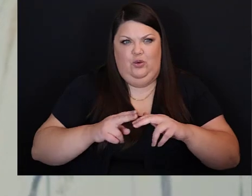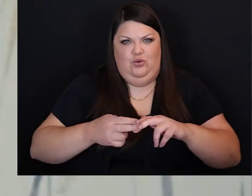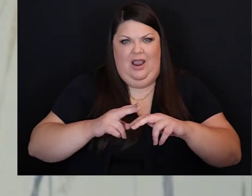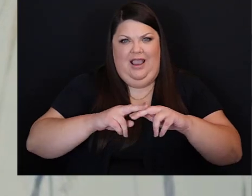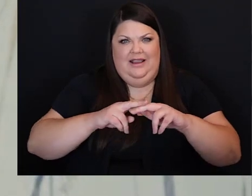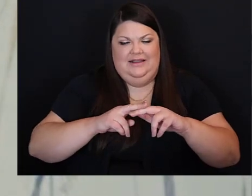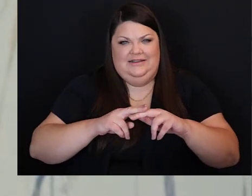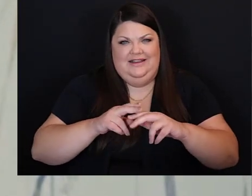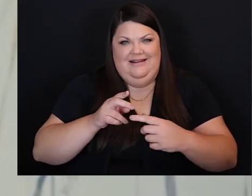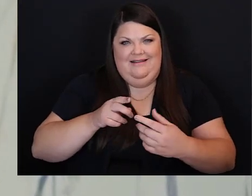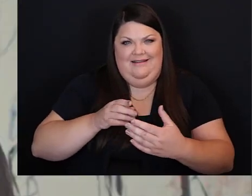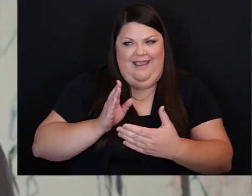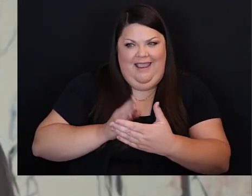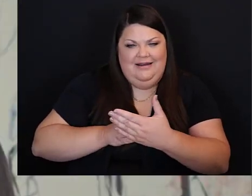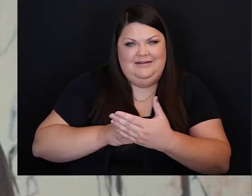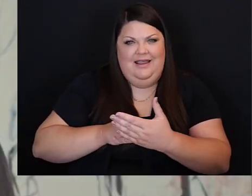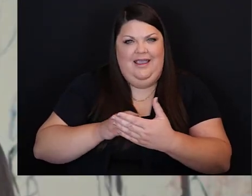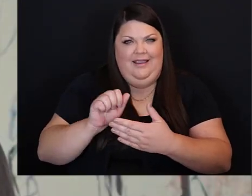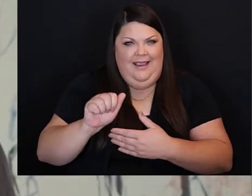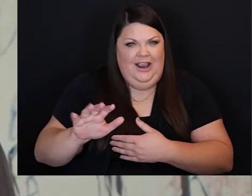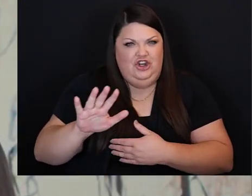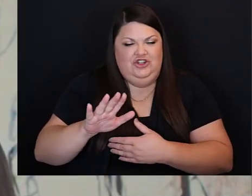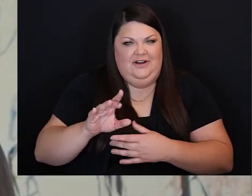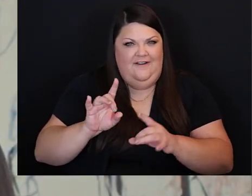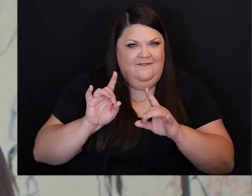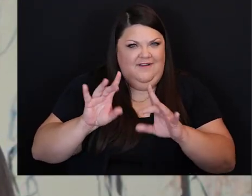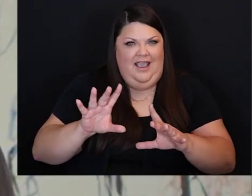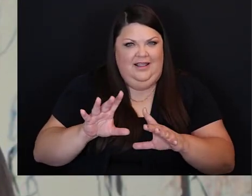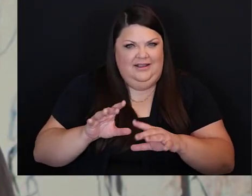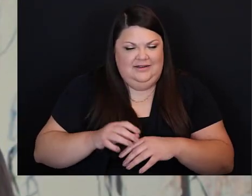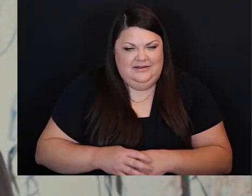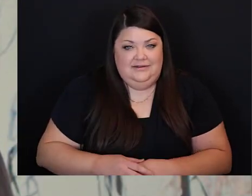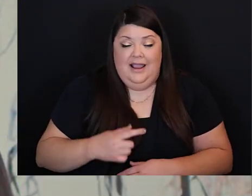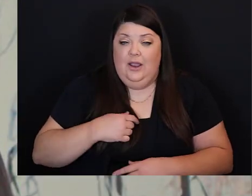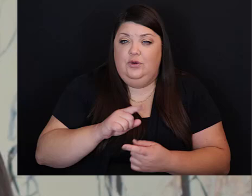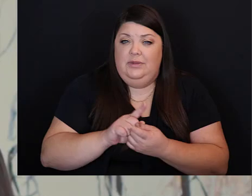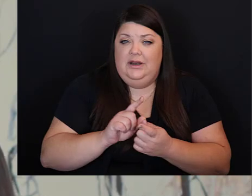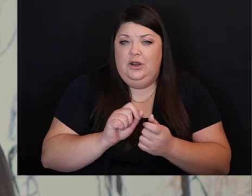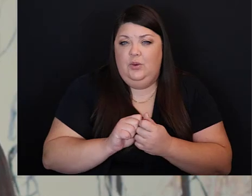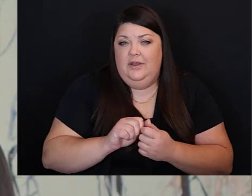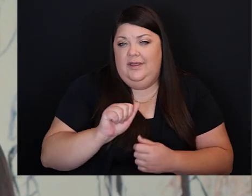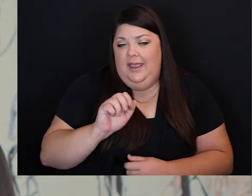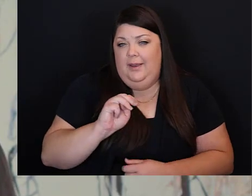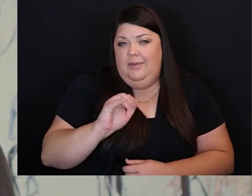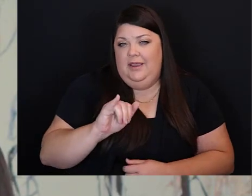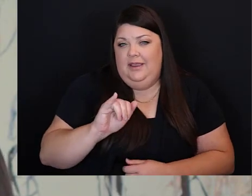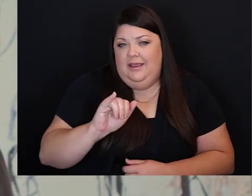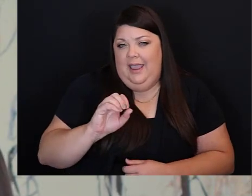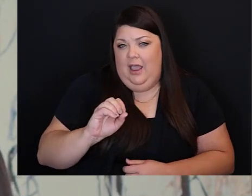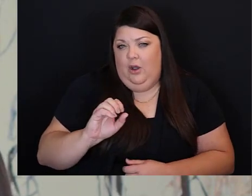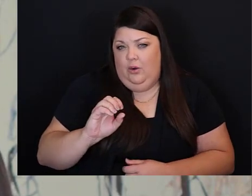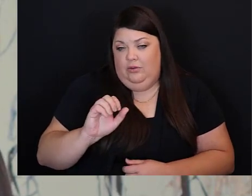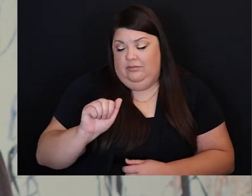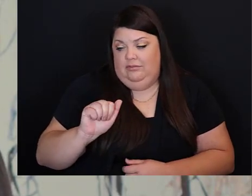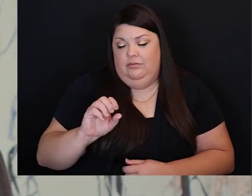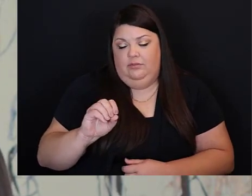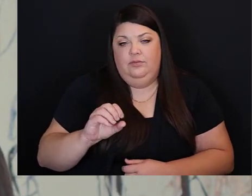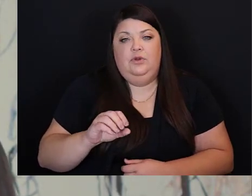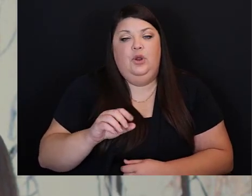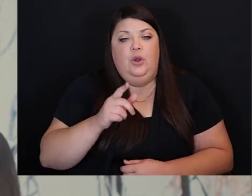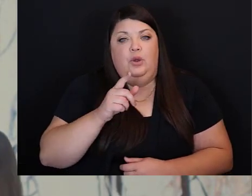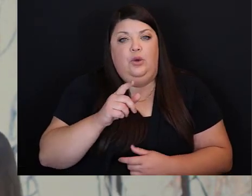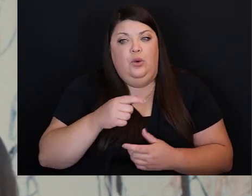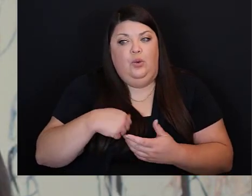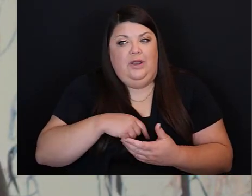anti-Asian violence. I was meeting with Amy Yao around how we could raise